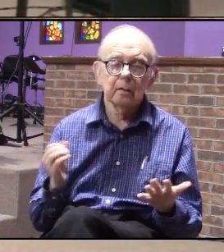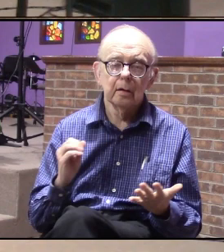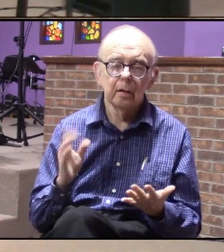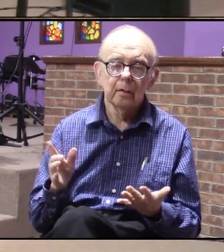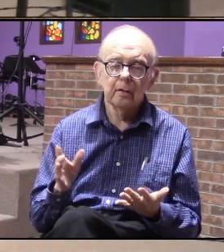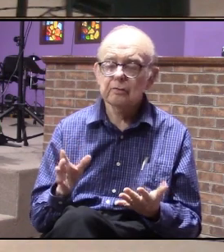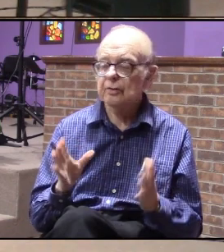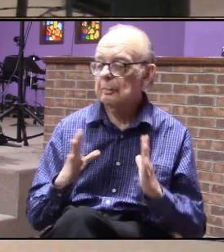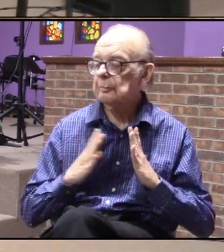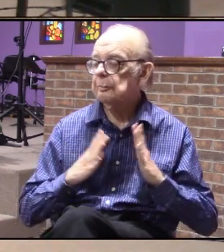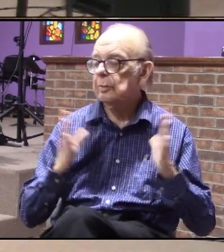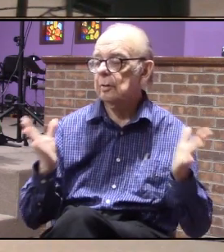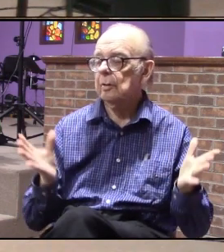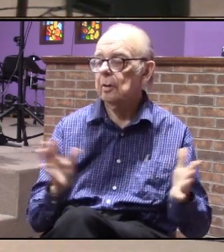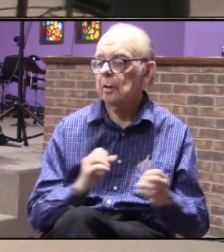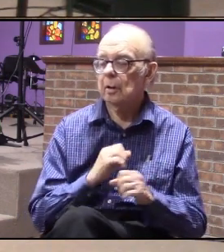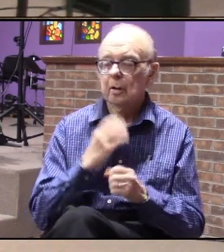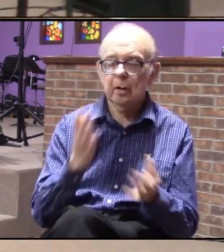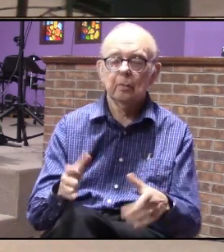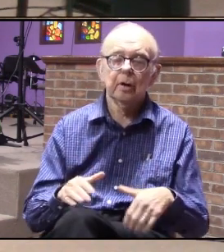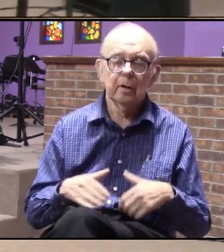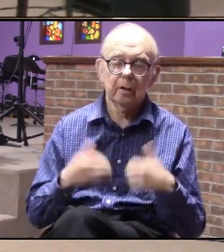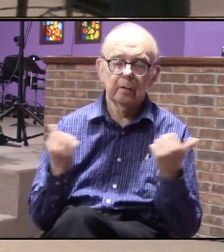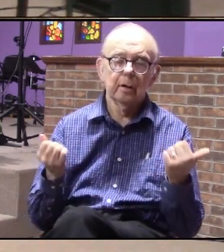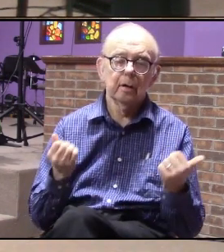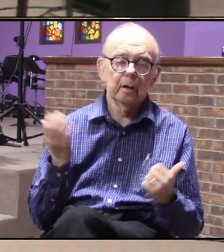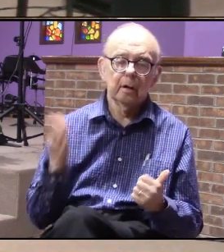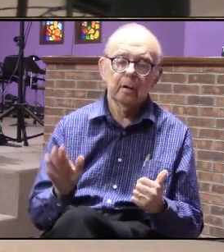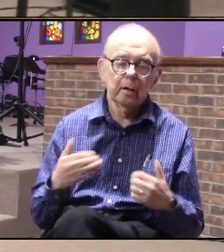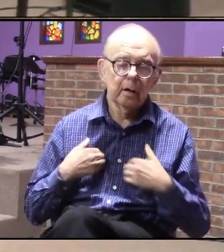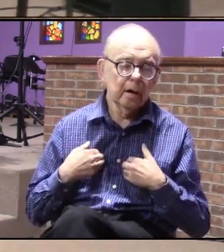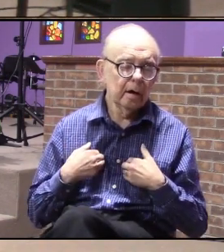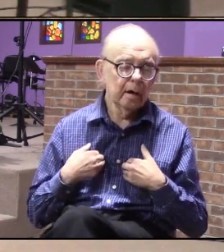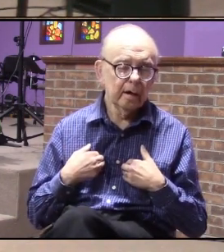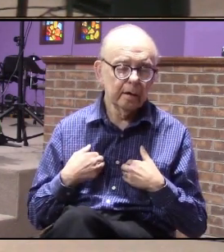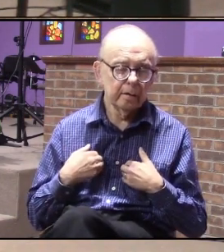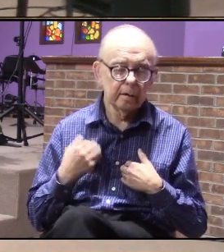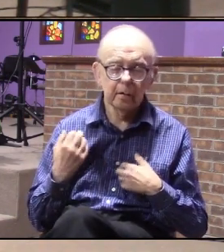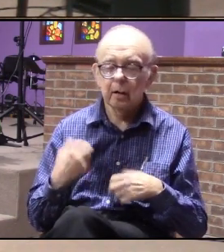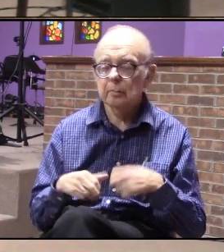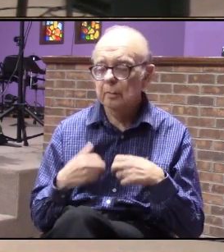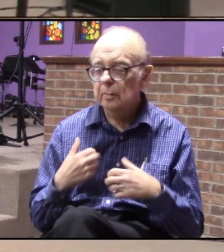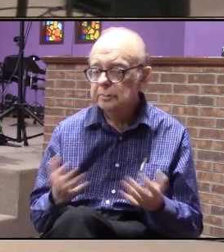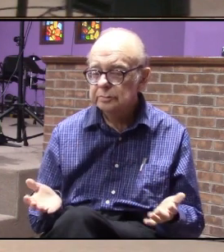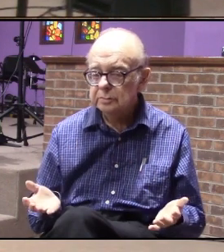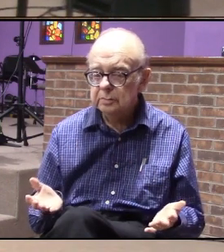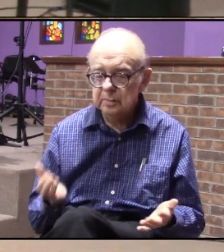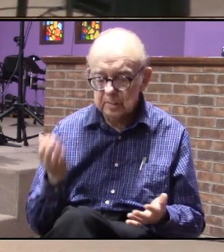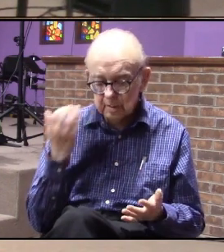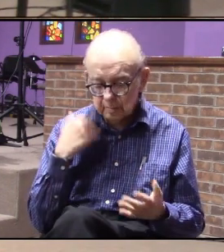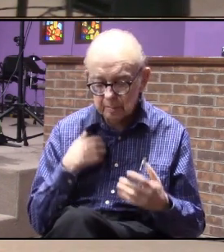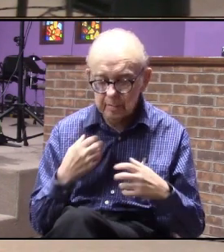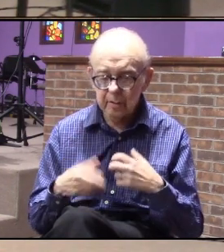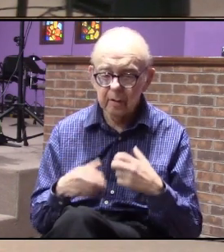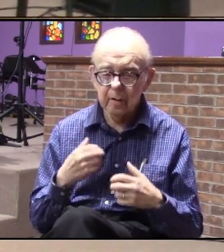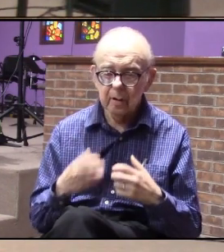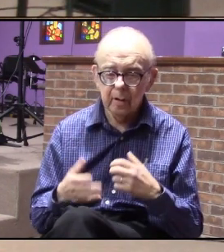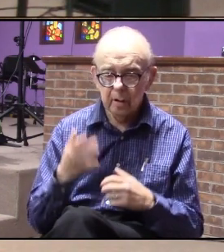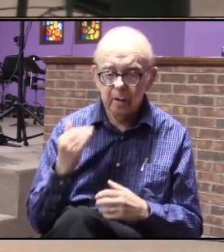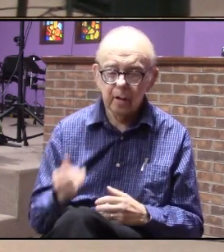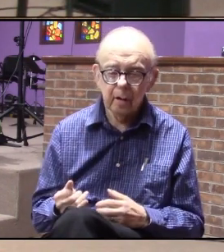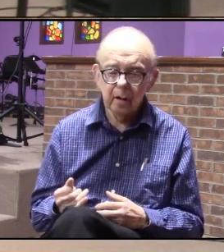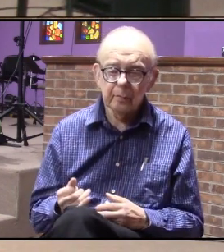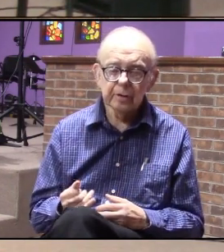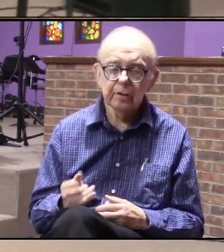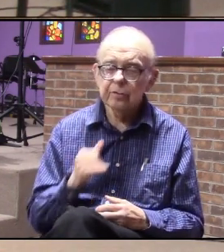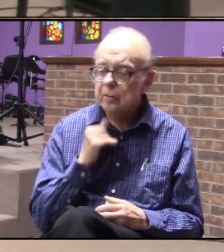just going to be fine. The whole rest of your life, you'll never have another problem. If you have a problem, it's because of lack